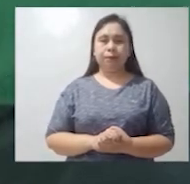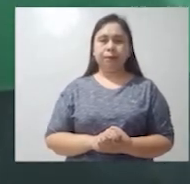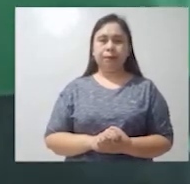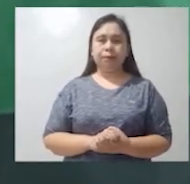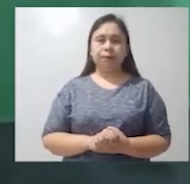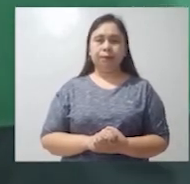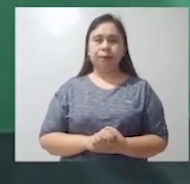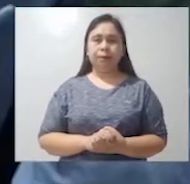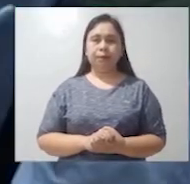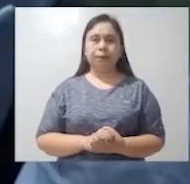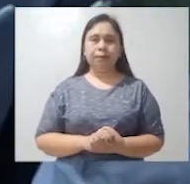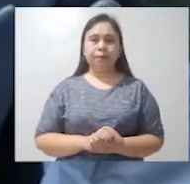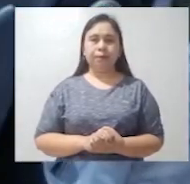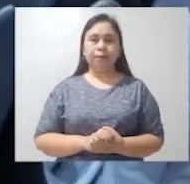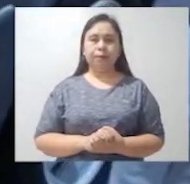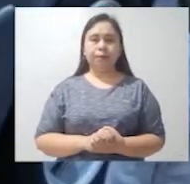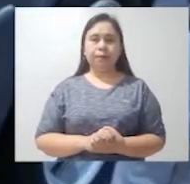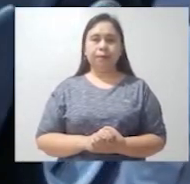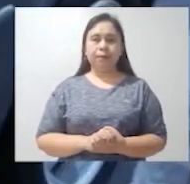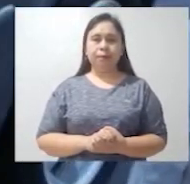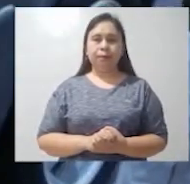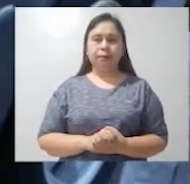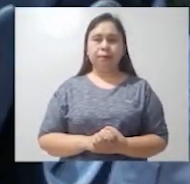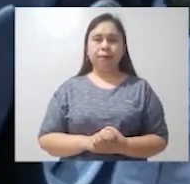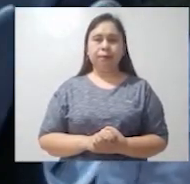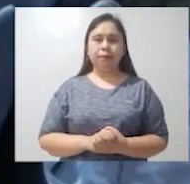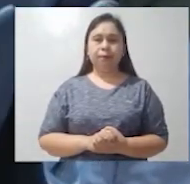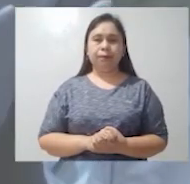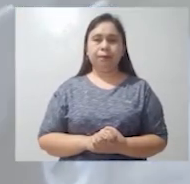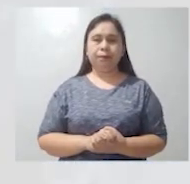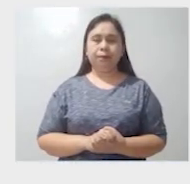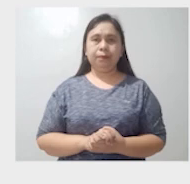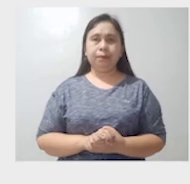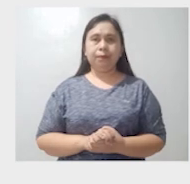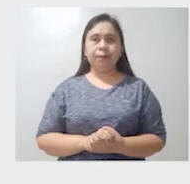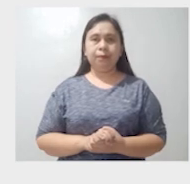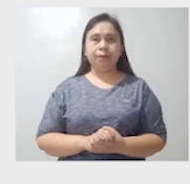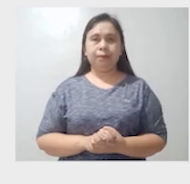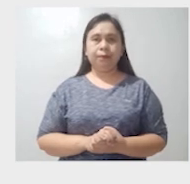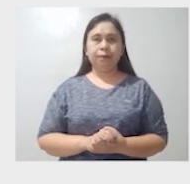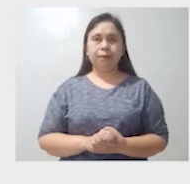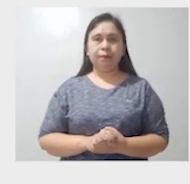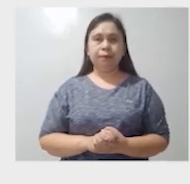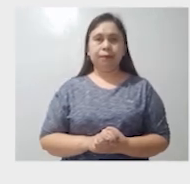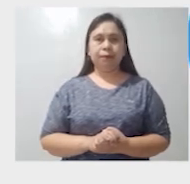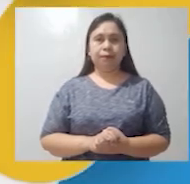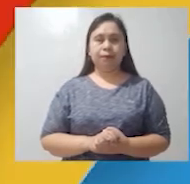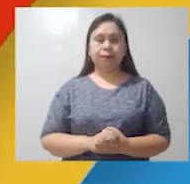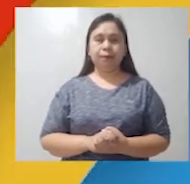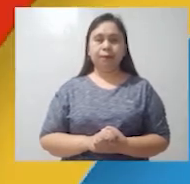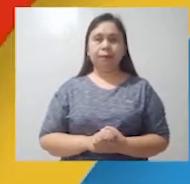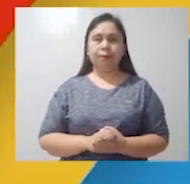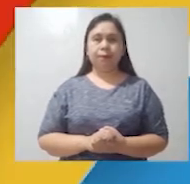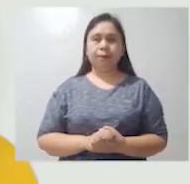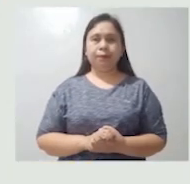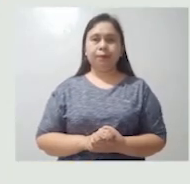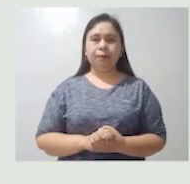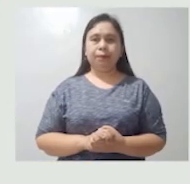solid on the glass. So I hope that helps with your understanding of the different phases.